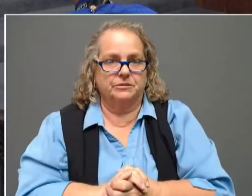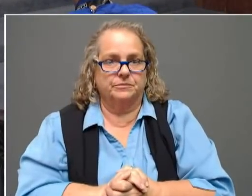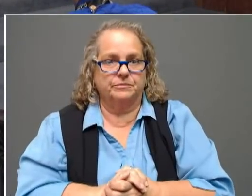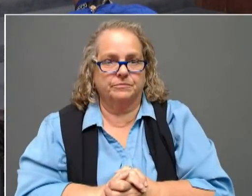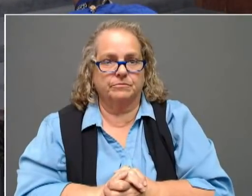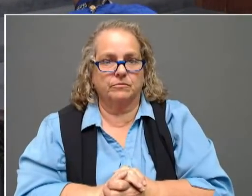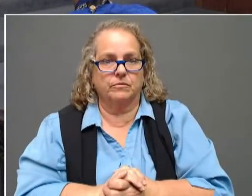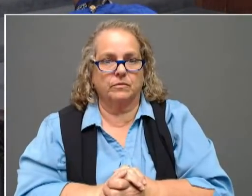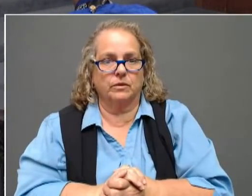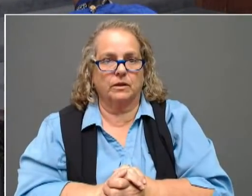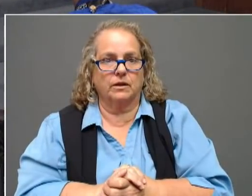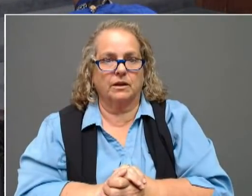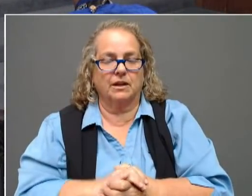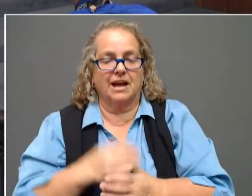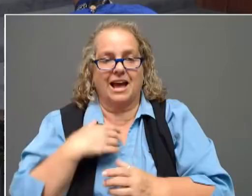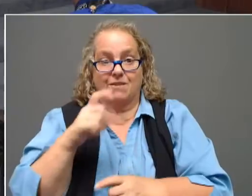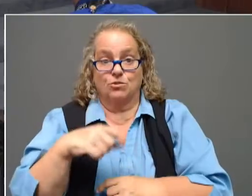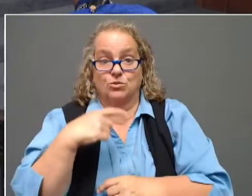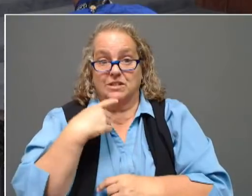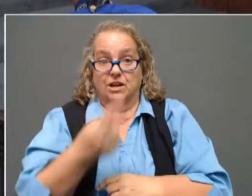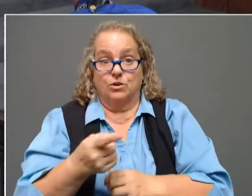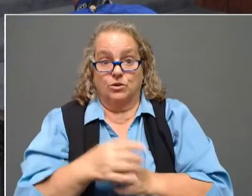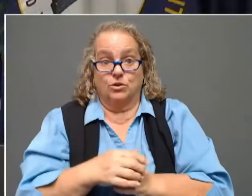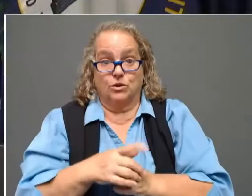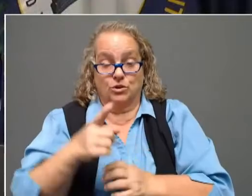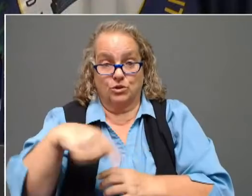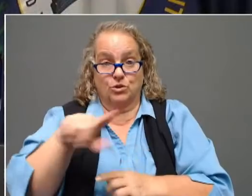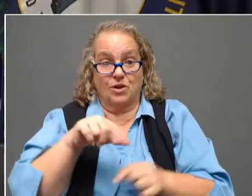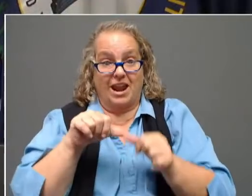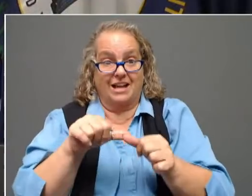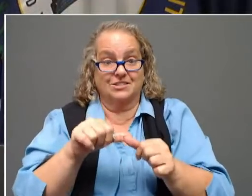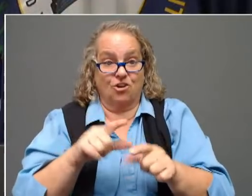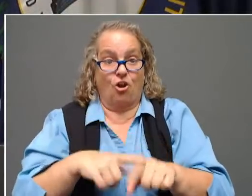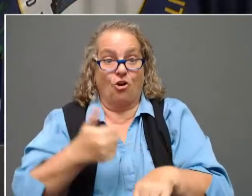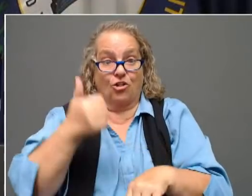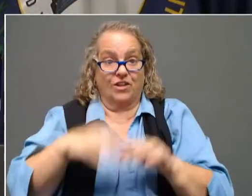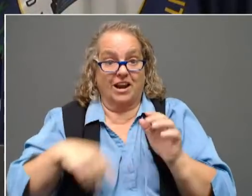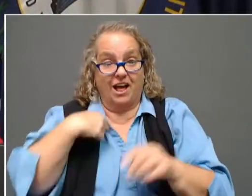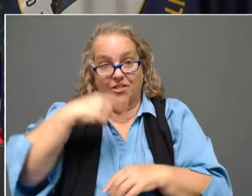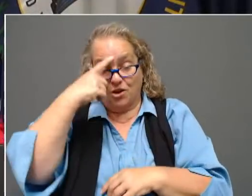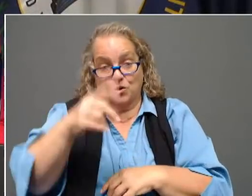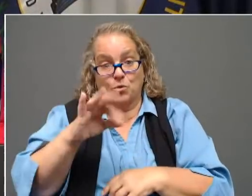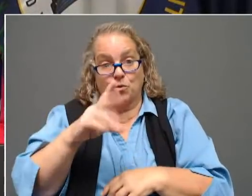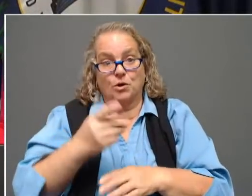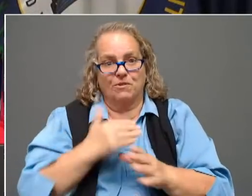I have to tell you, you all lasted way longer than I thought you would before you asked a sports question.